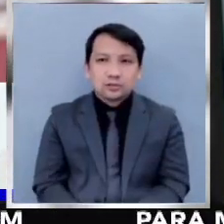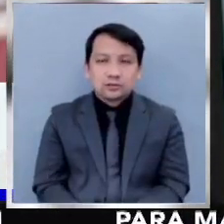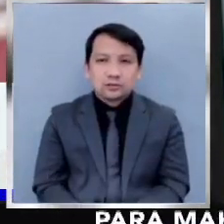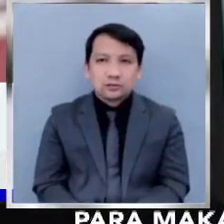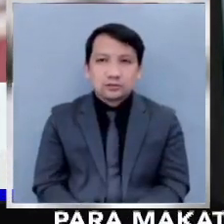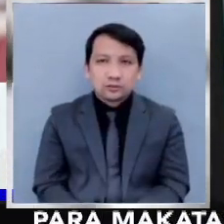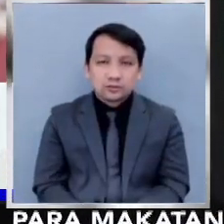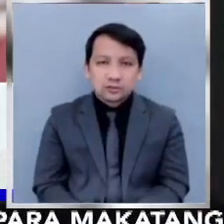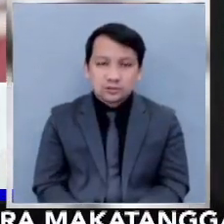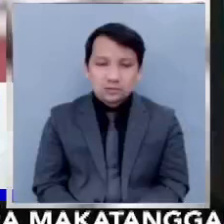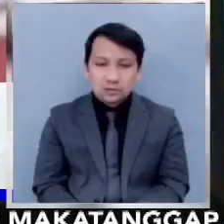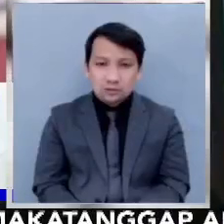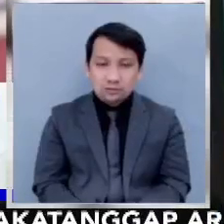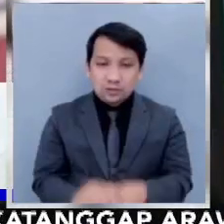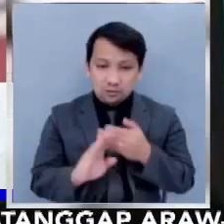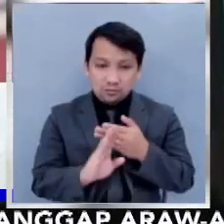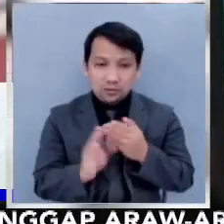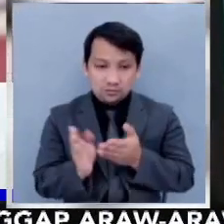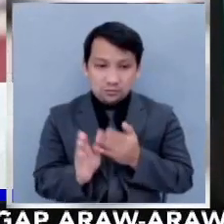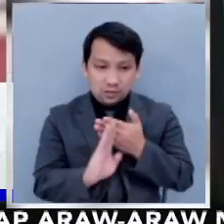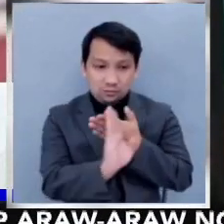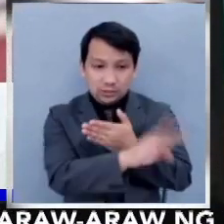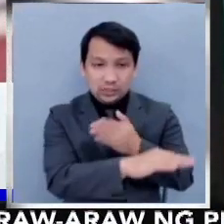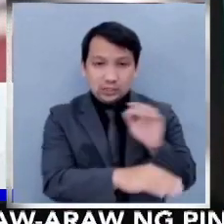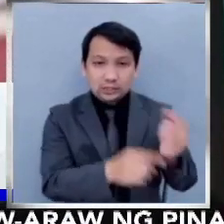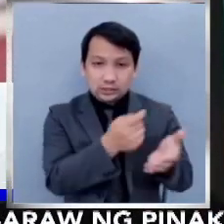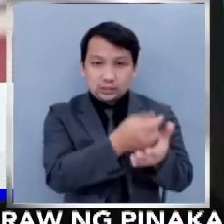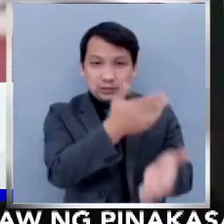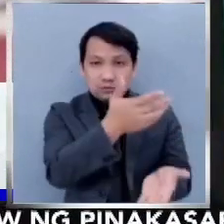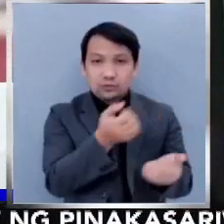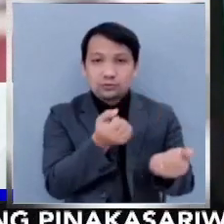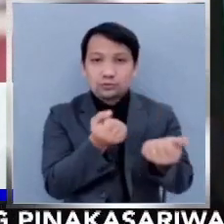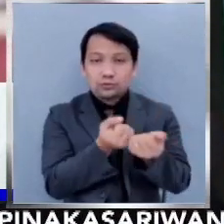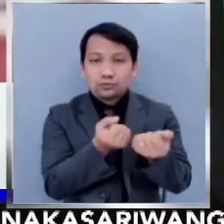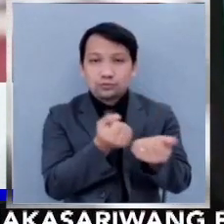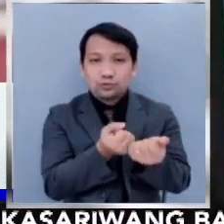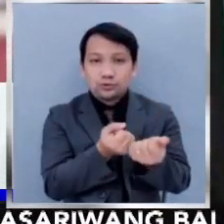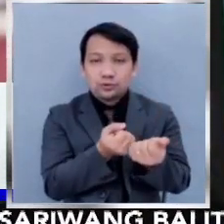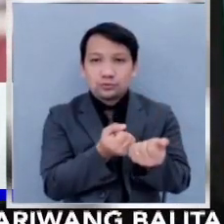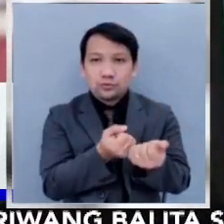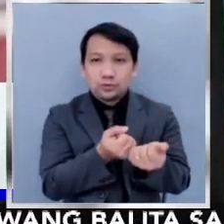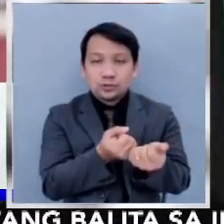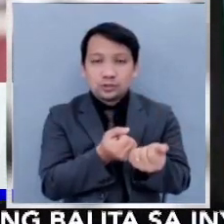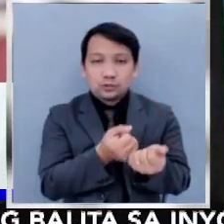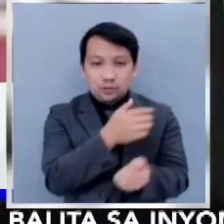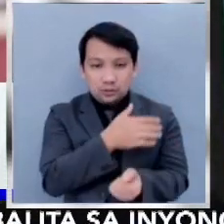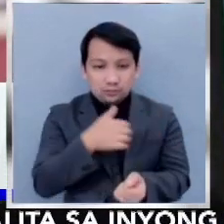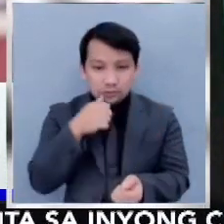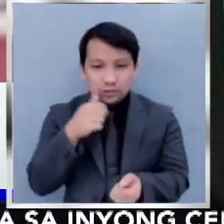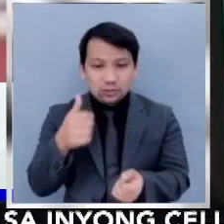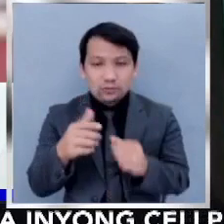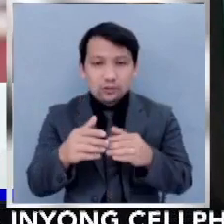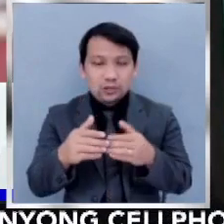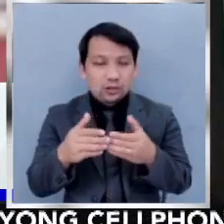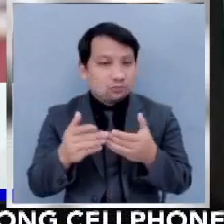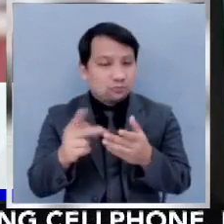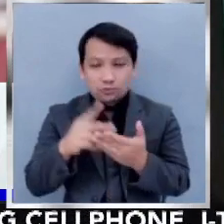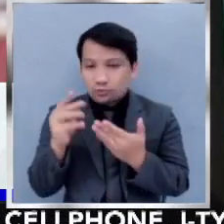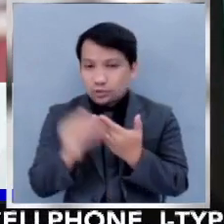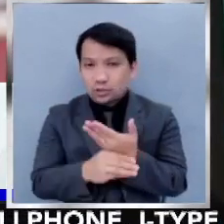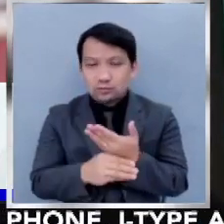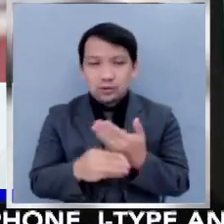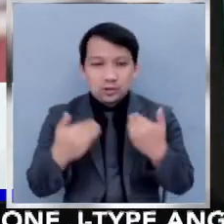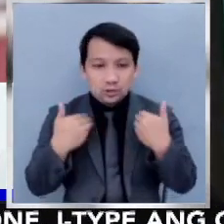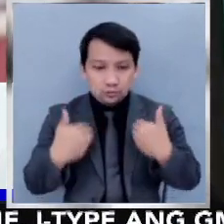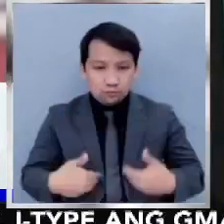remitted to the Treasury to support our agrarian reform program, our human rights victims, and